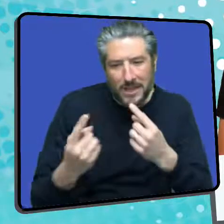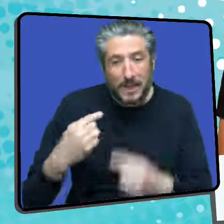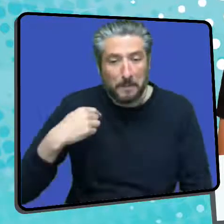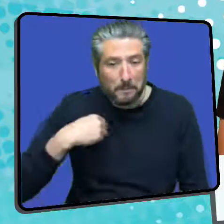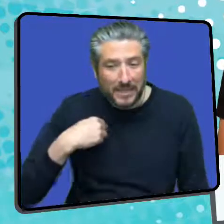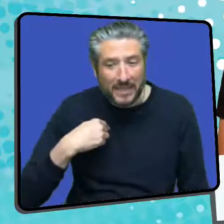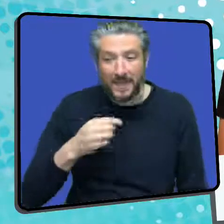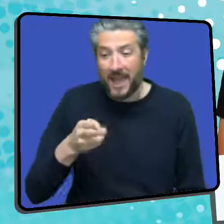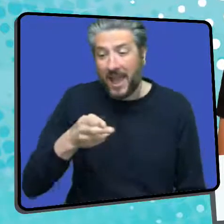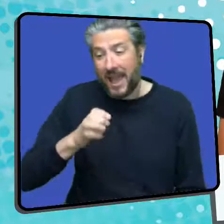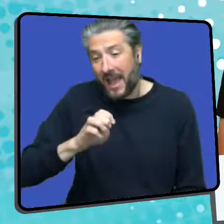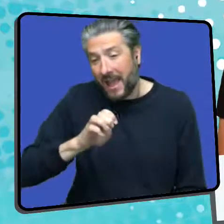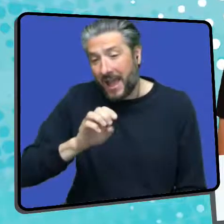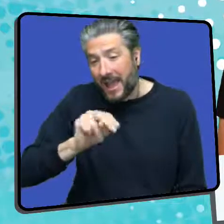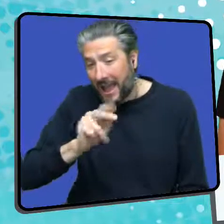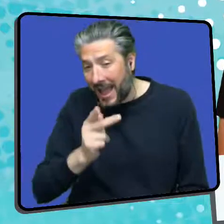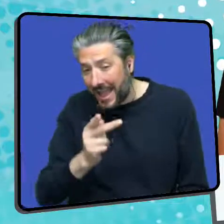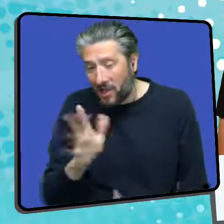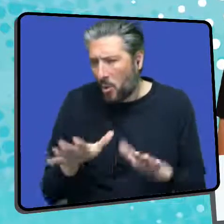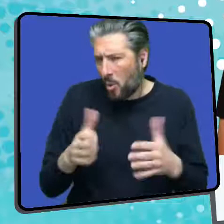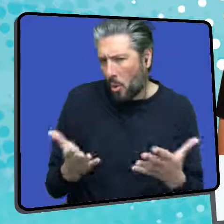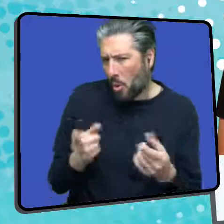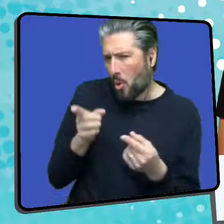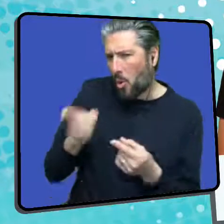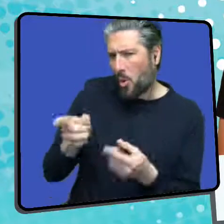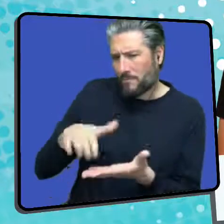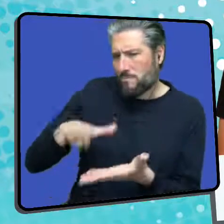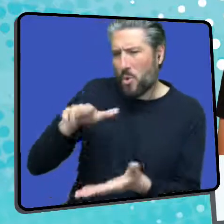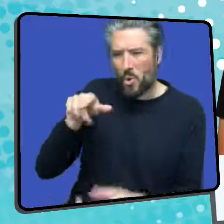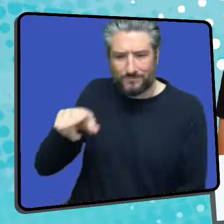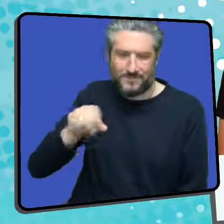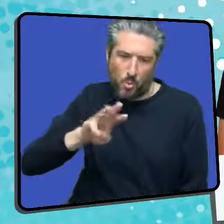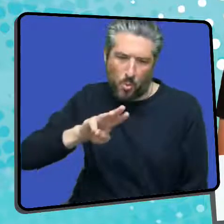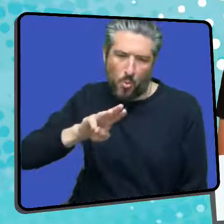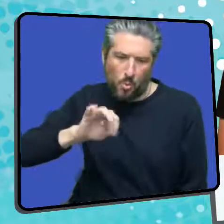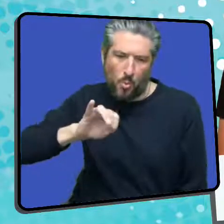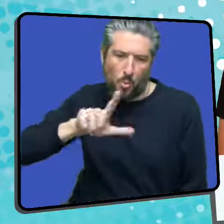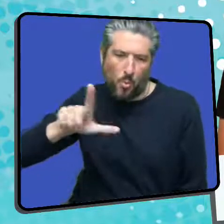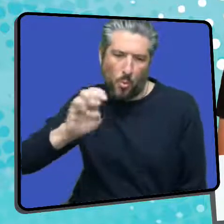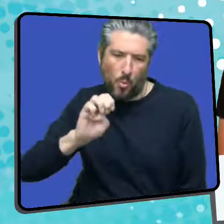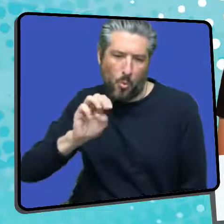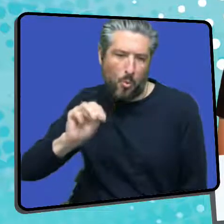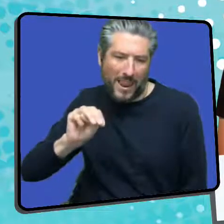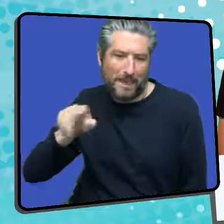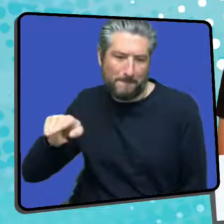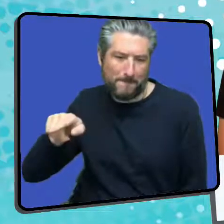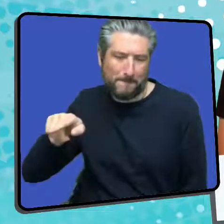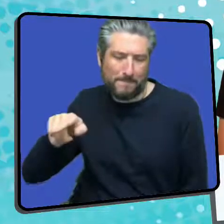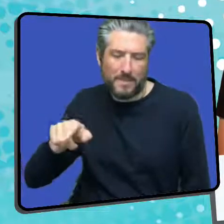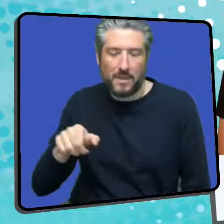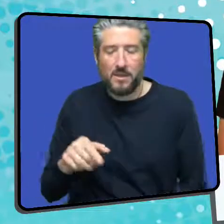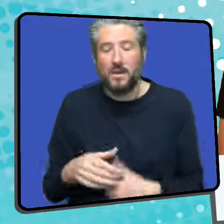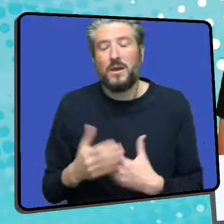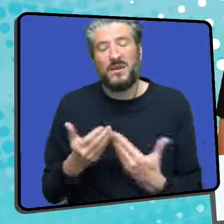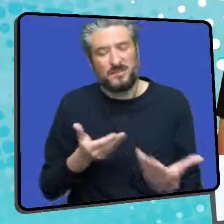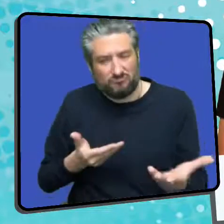with our guests. So come and chat with me, Willem, and Henk in our AI Cafe. So go to